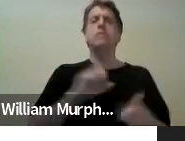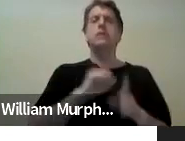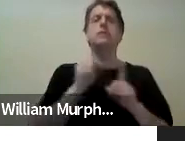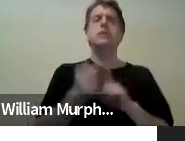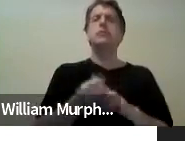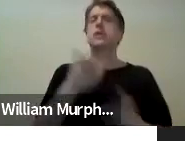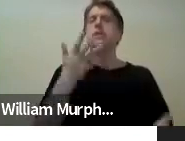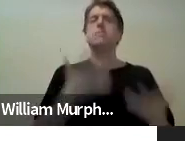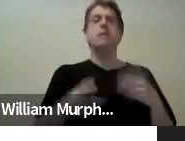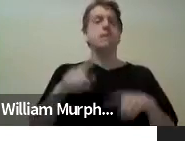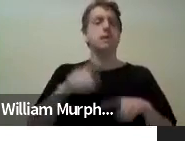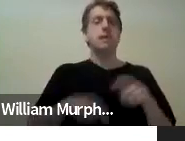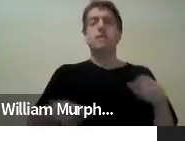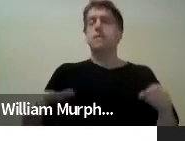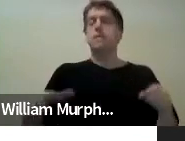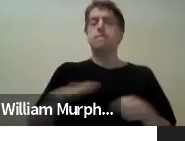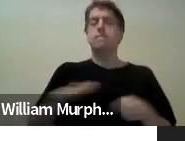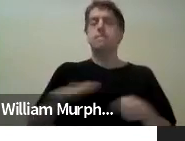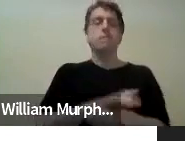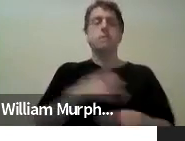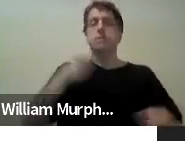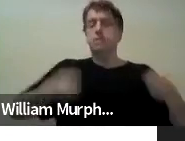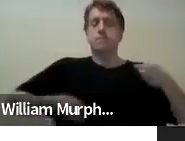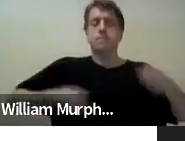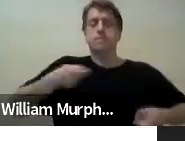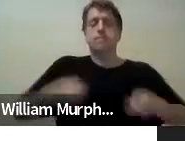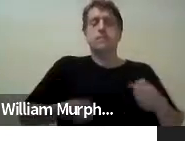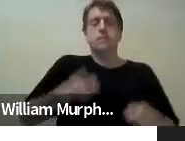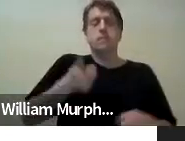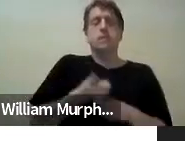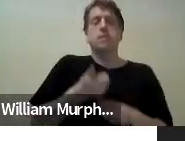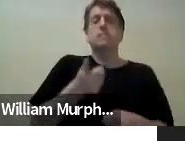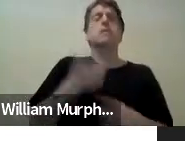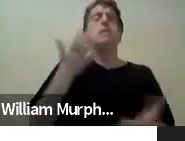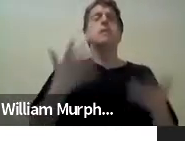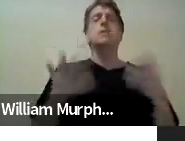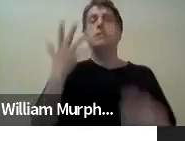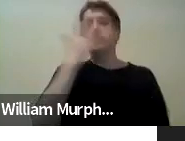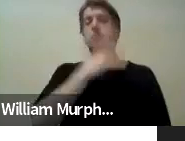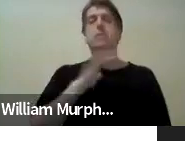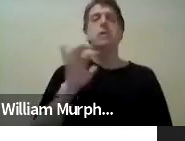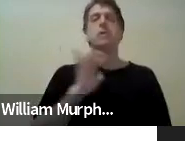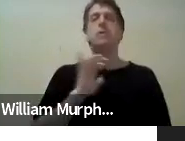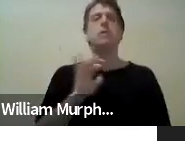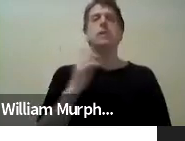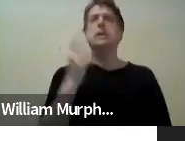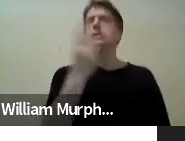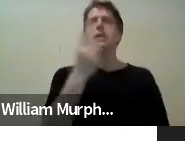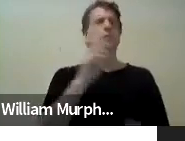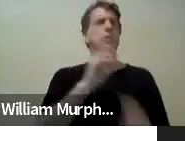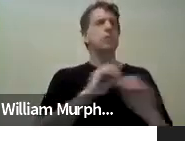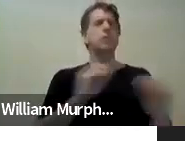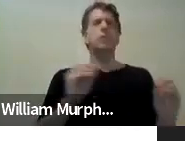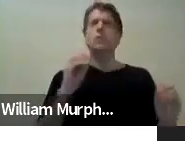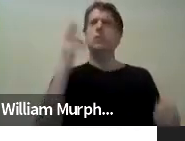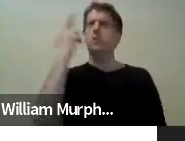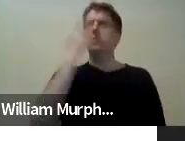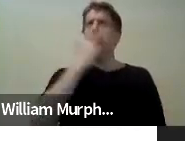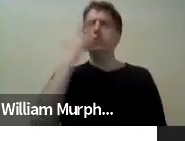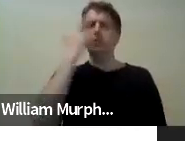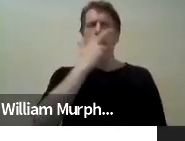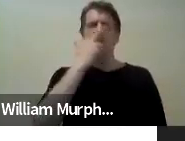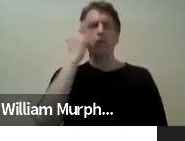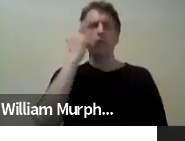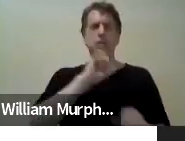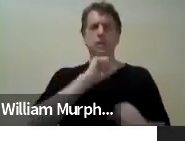fully control the actions that they take. It could look like a person, for seemingly no reason at all, locking themselves in the